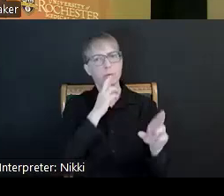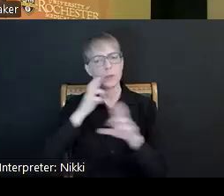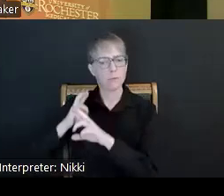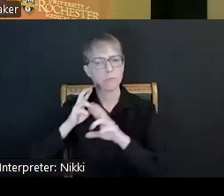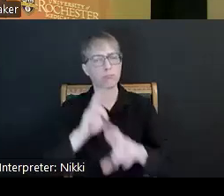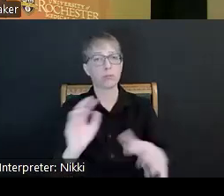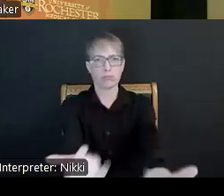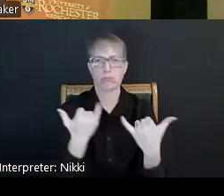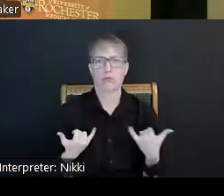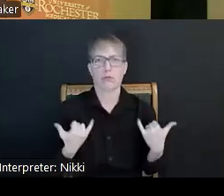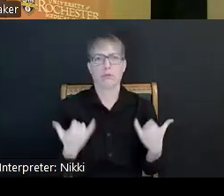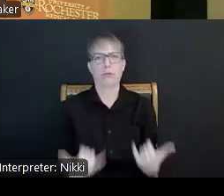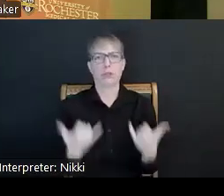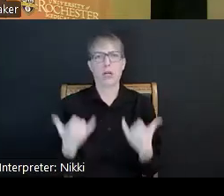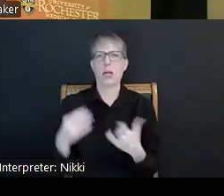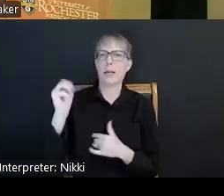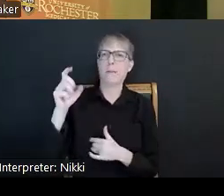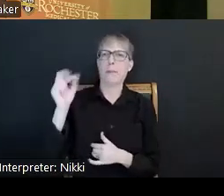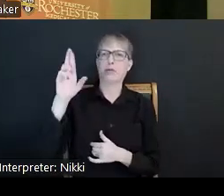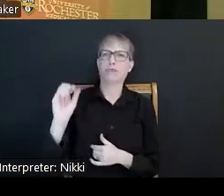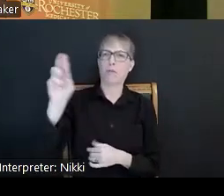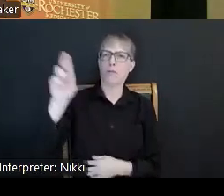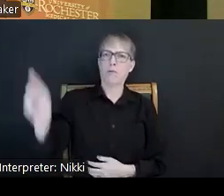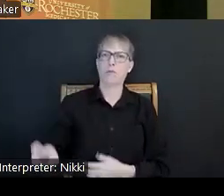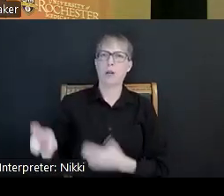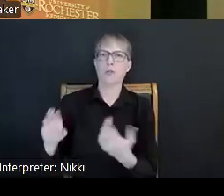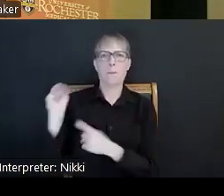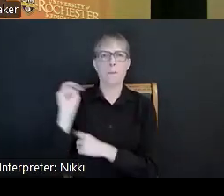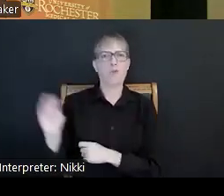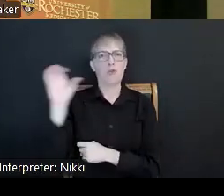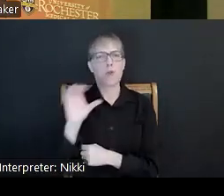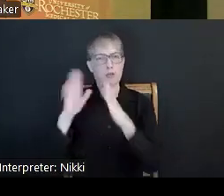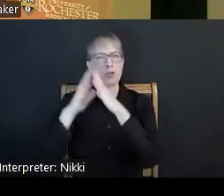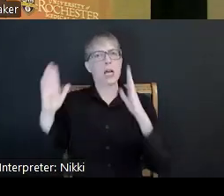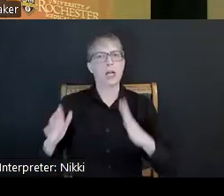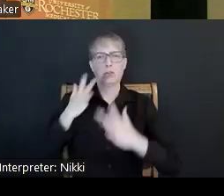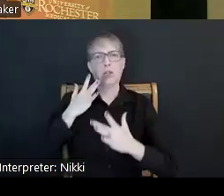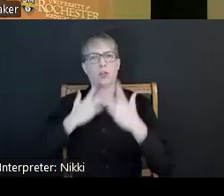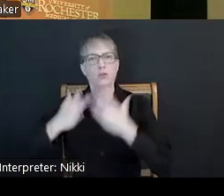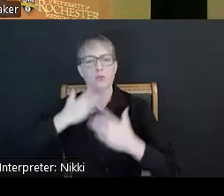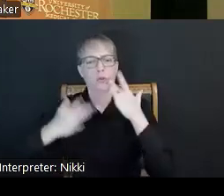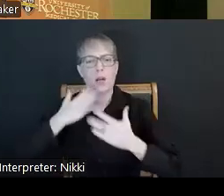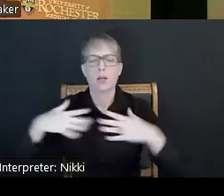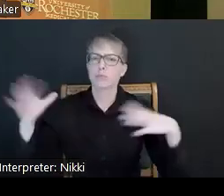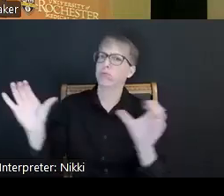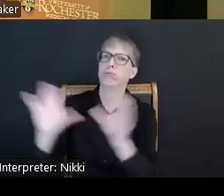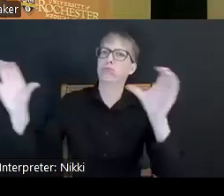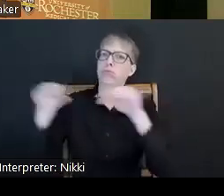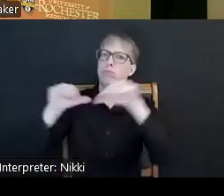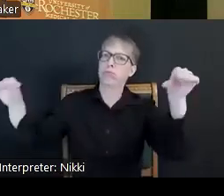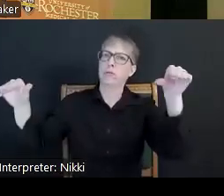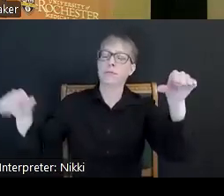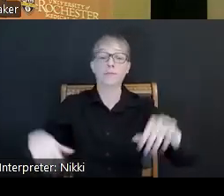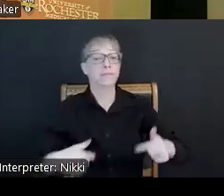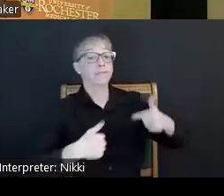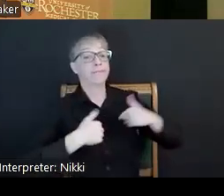in metropolitan Rochester and Monroe County a housing shortage of crisis proportions. As city manager of the